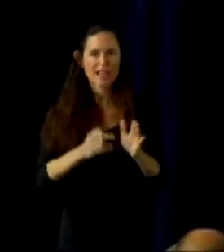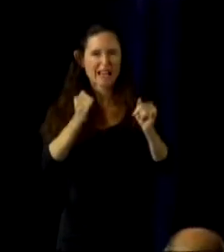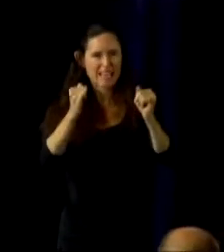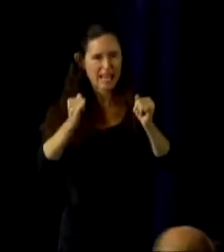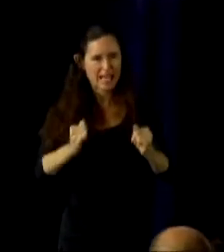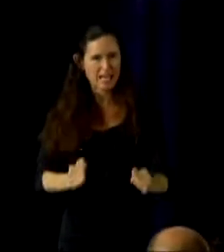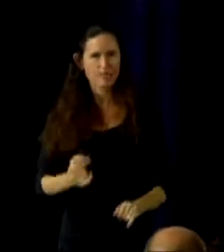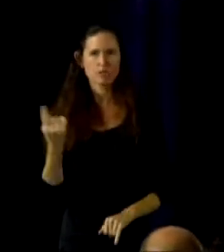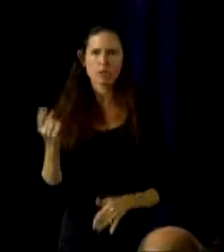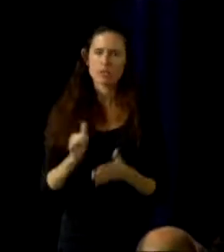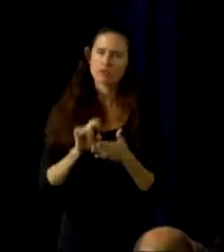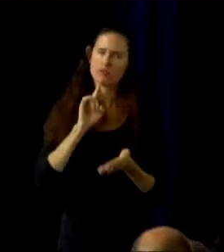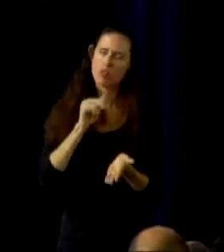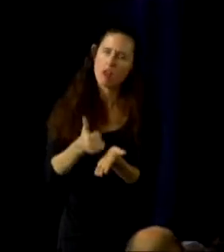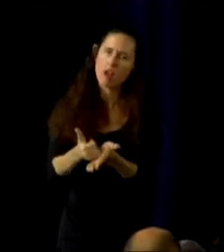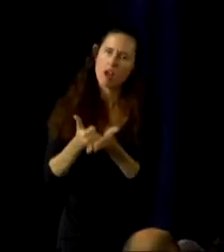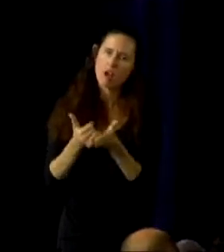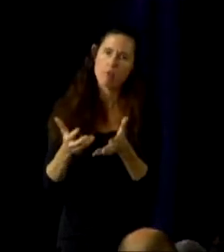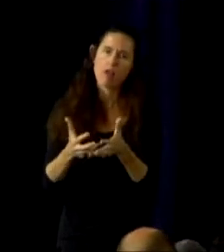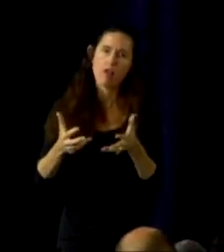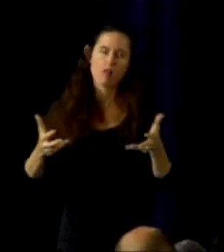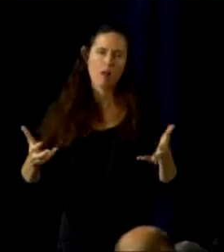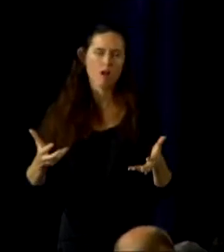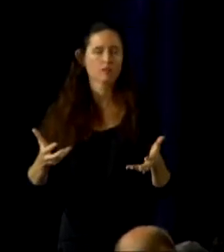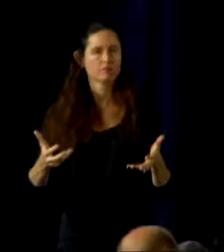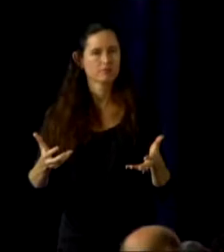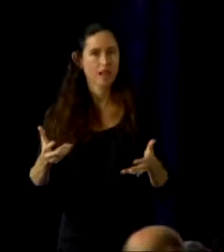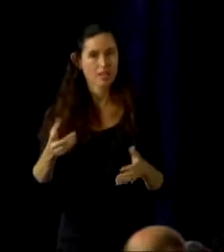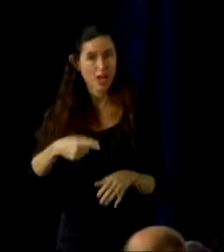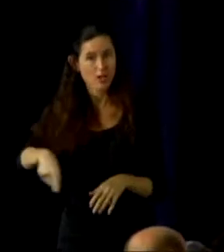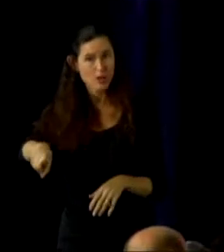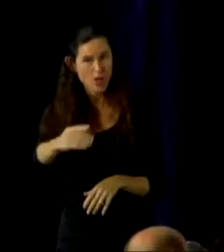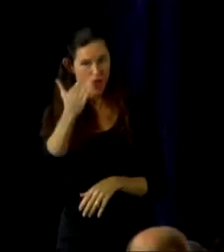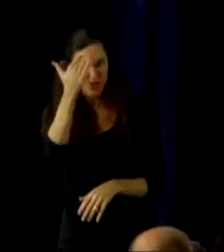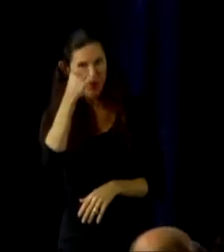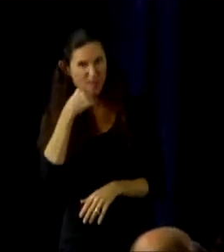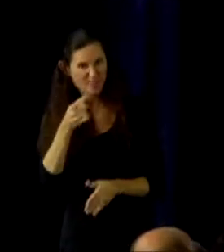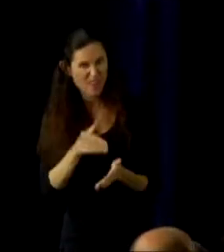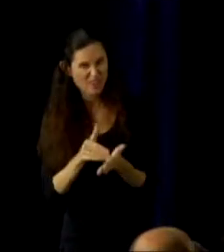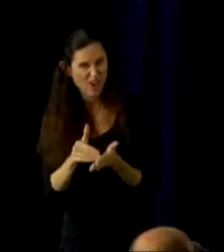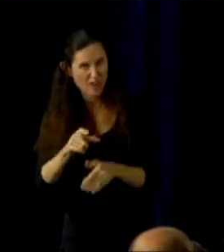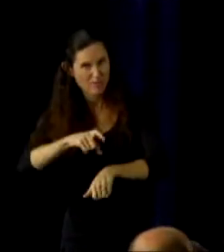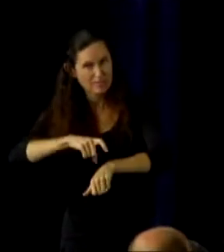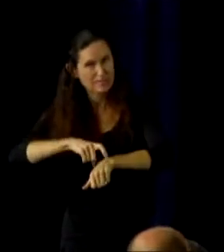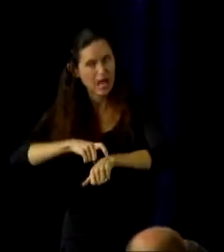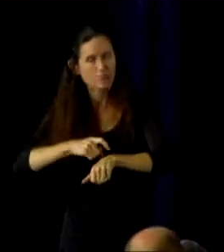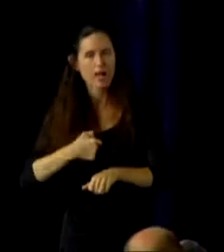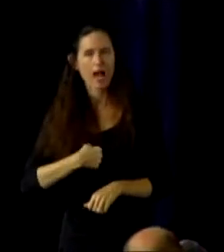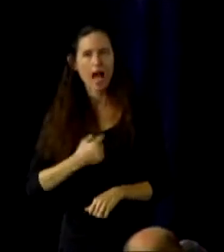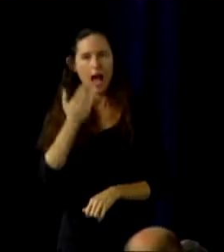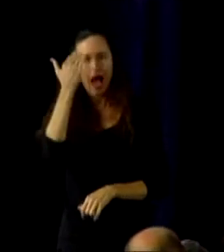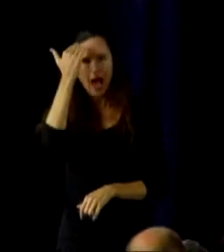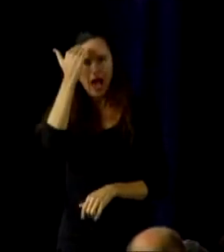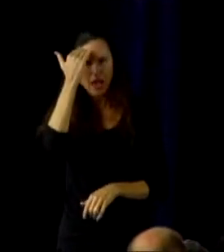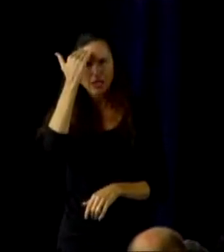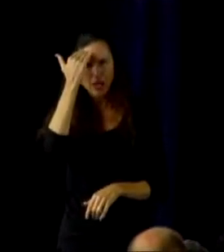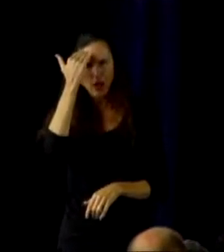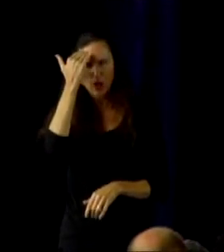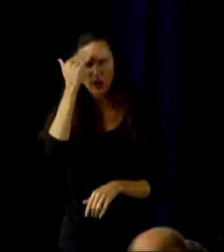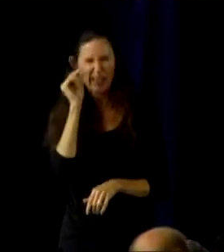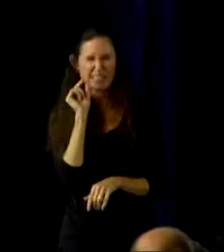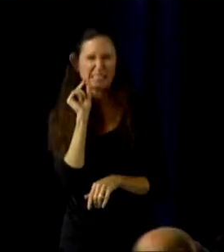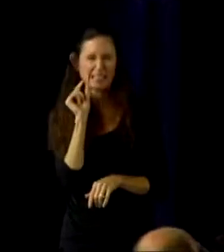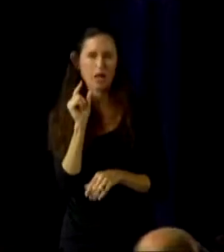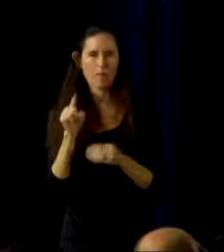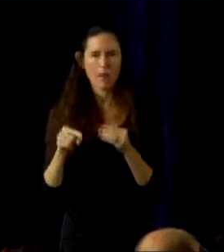someone who's really helped me out a lot personally. You all know, and I've said this many times publicly, I know the least about how things operate